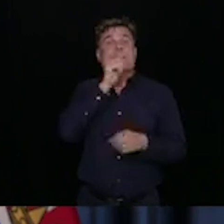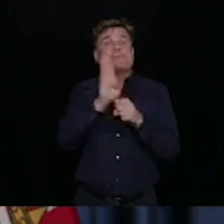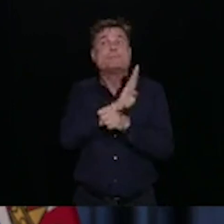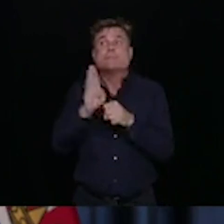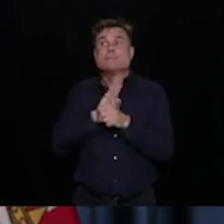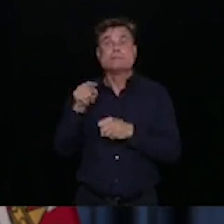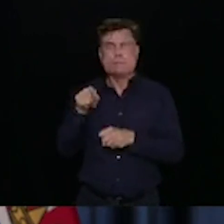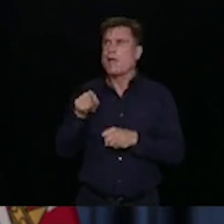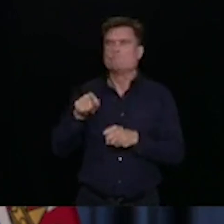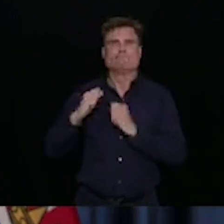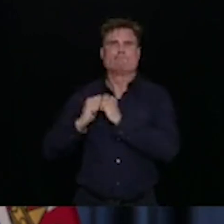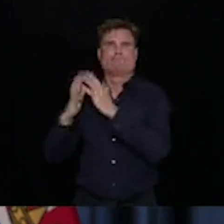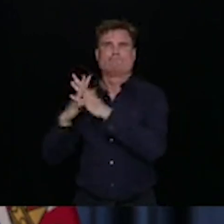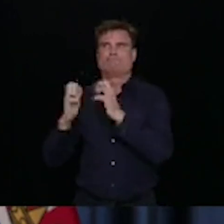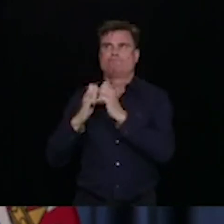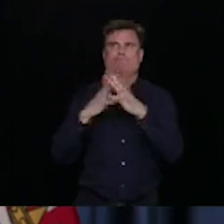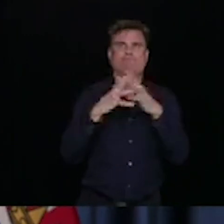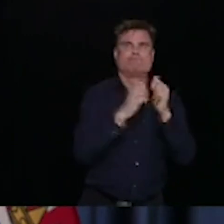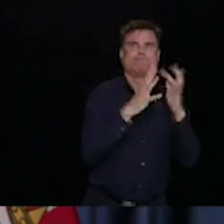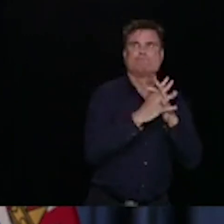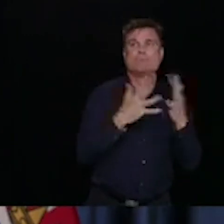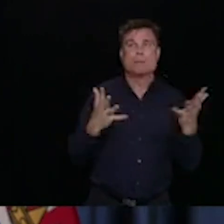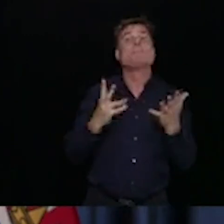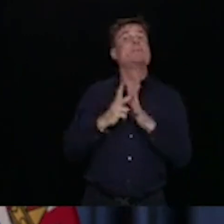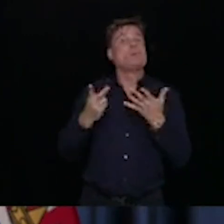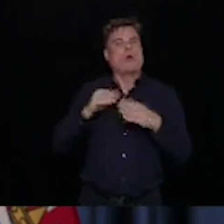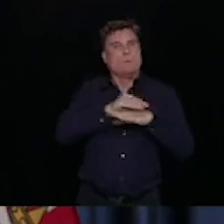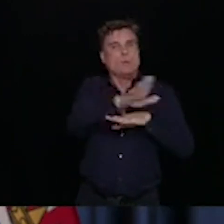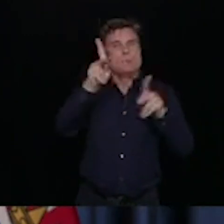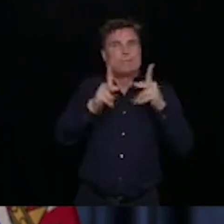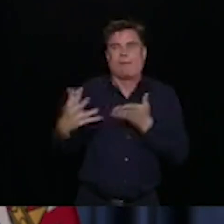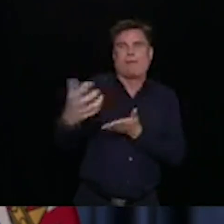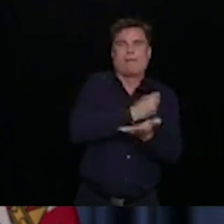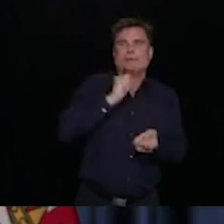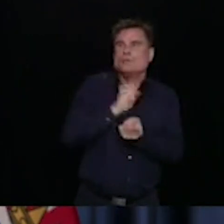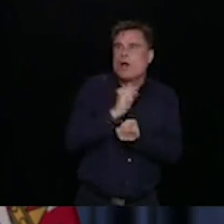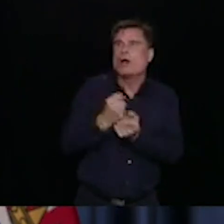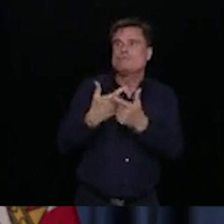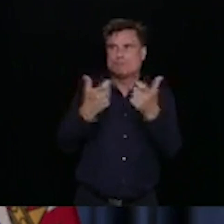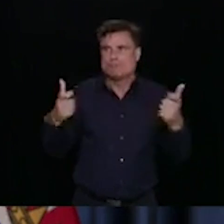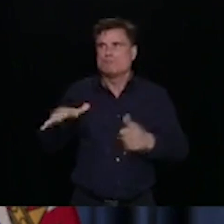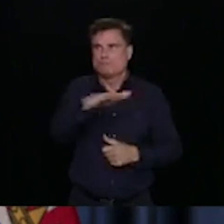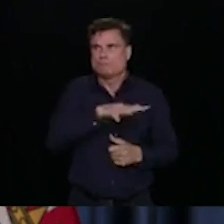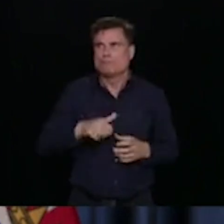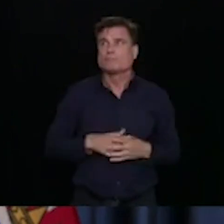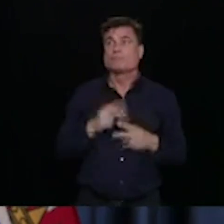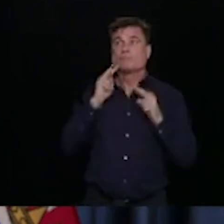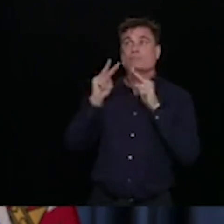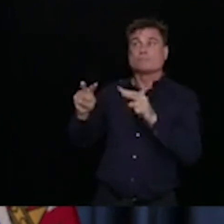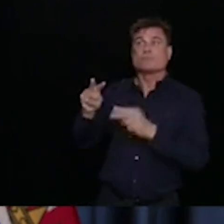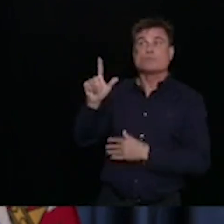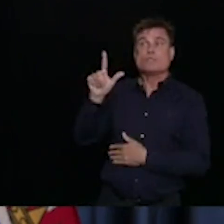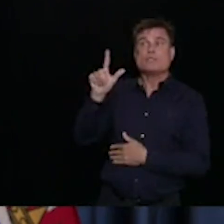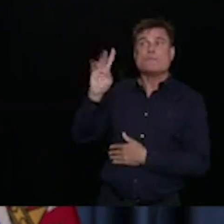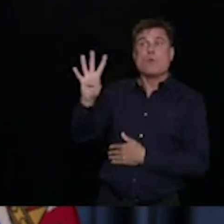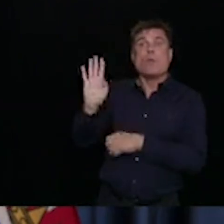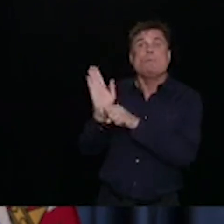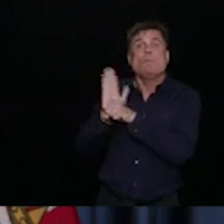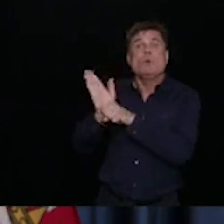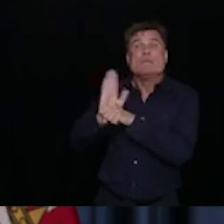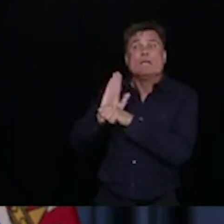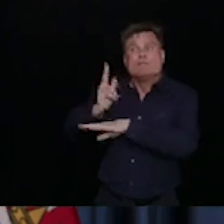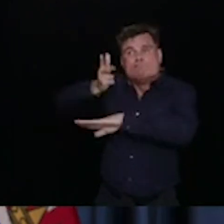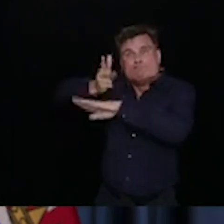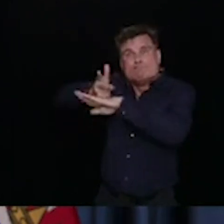which means more activity in the economy for people. We've also seen 24 television and movie of the week